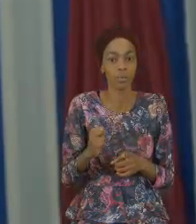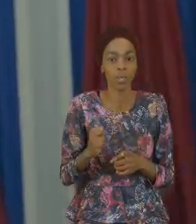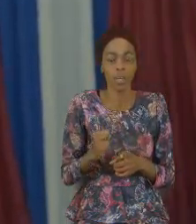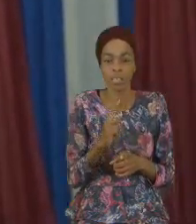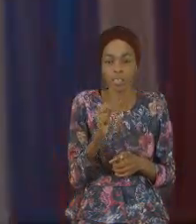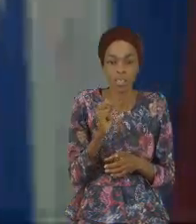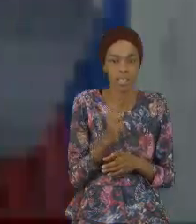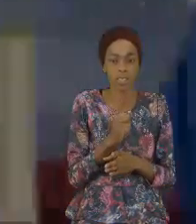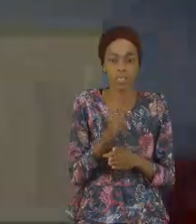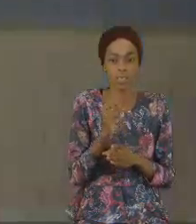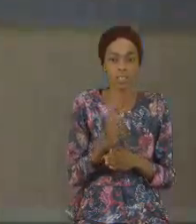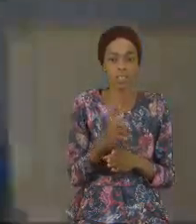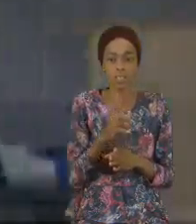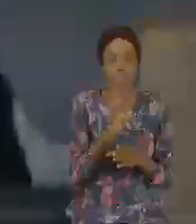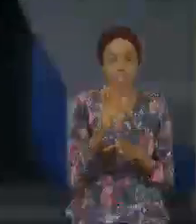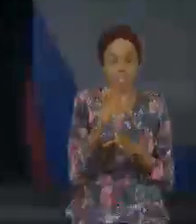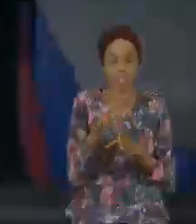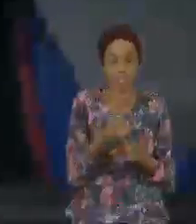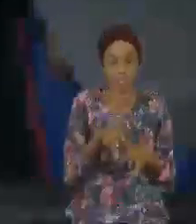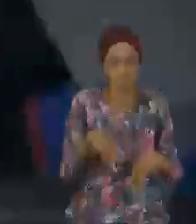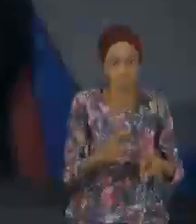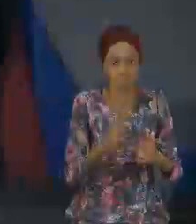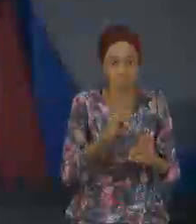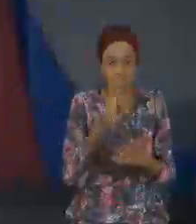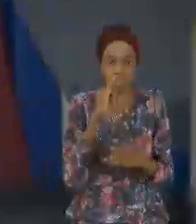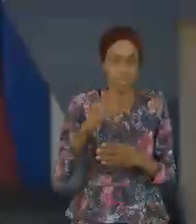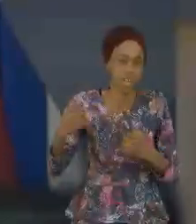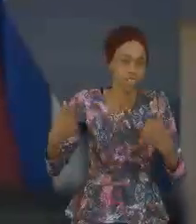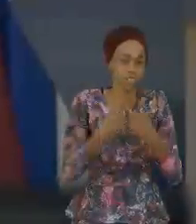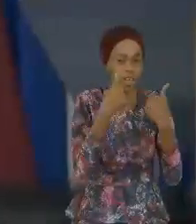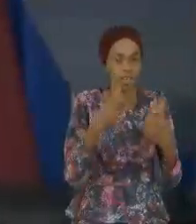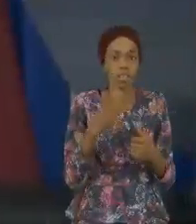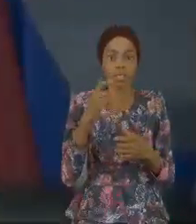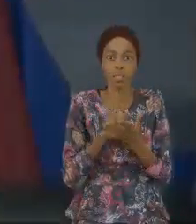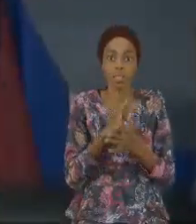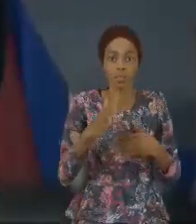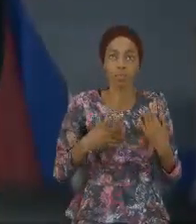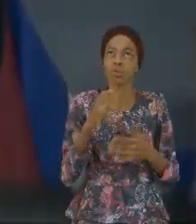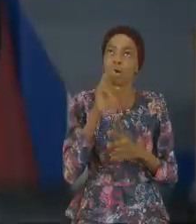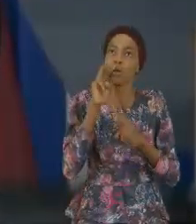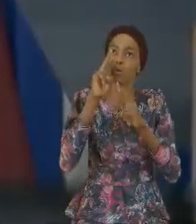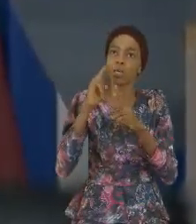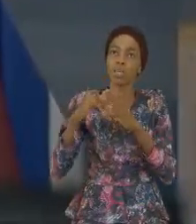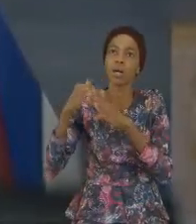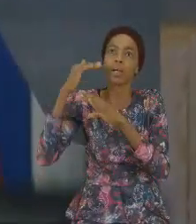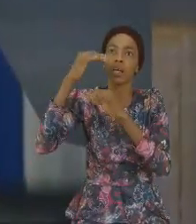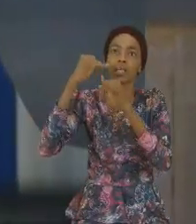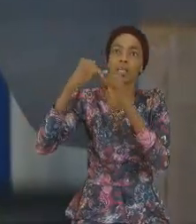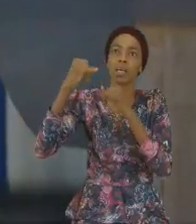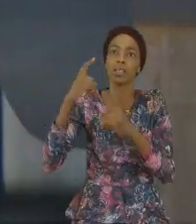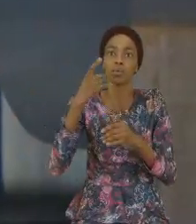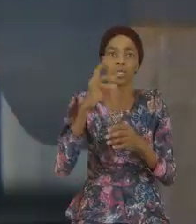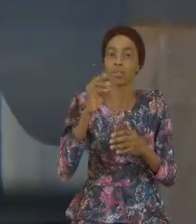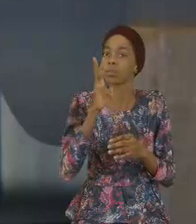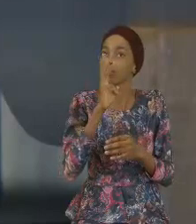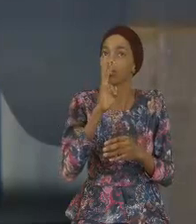the slope is very steep, that is your joy. You're always looking ahead and looking ahead. When there's no water,